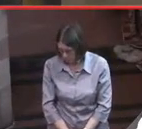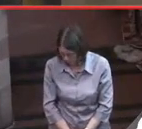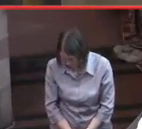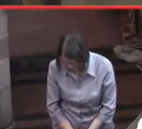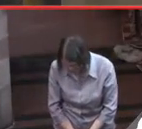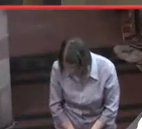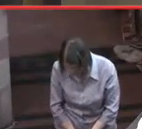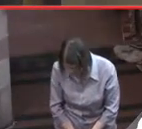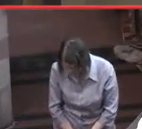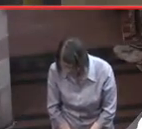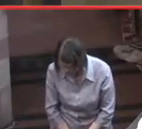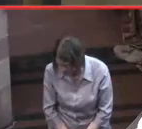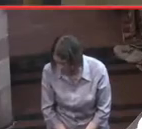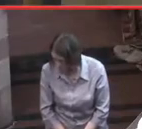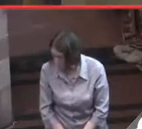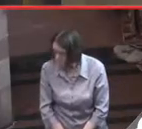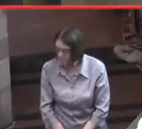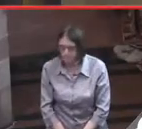Please stand.